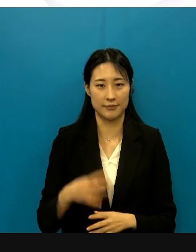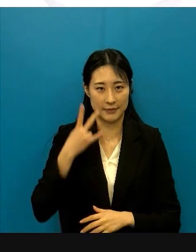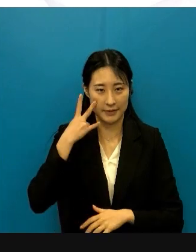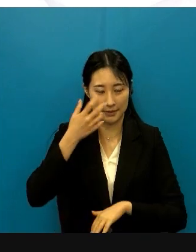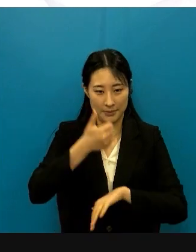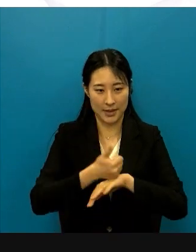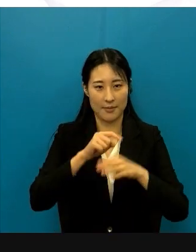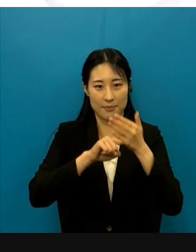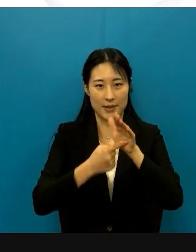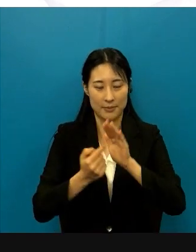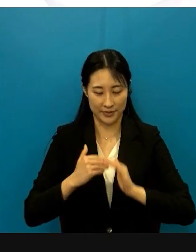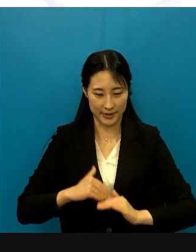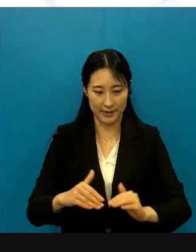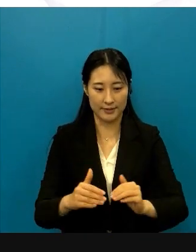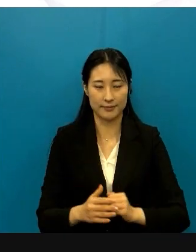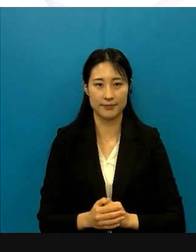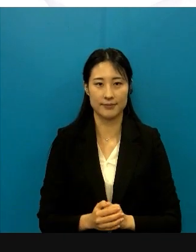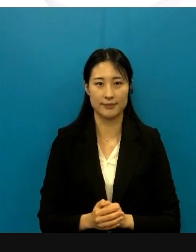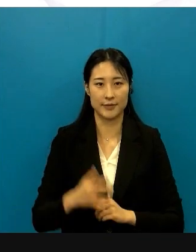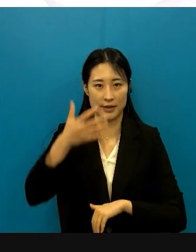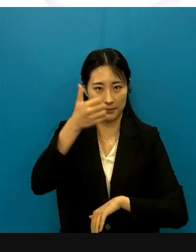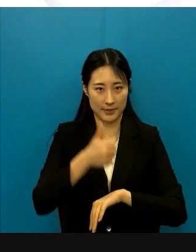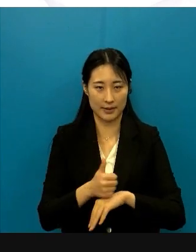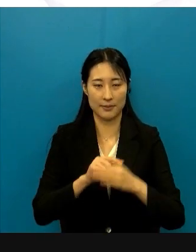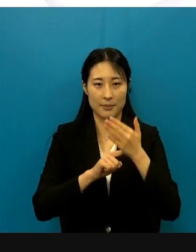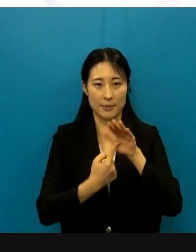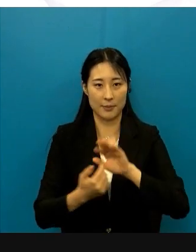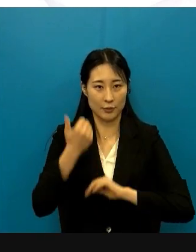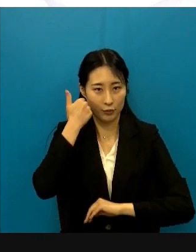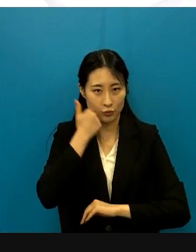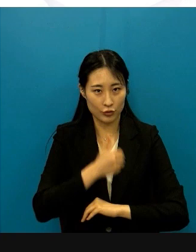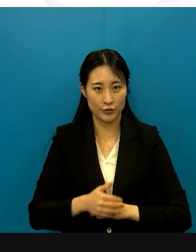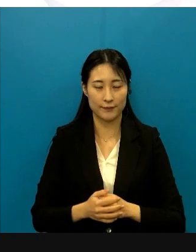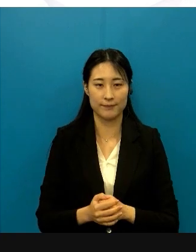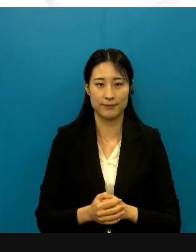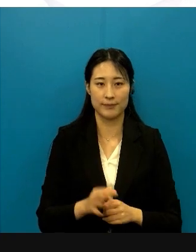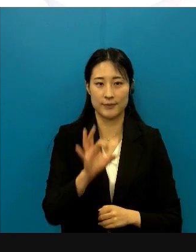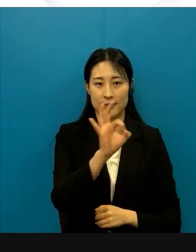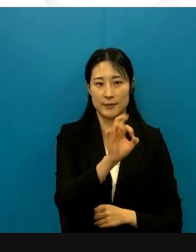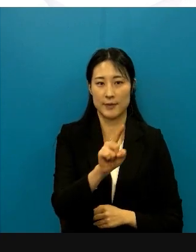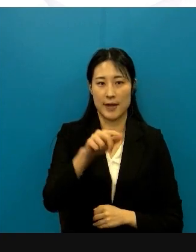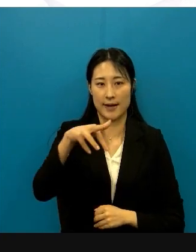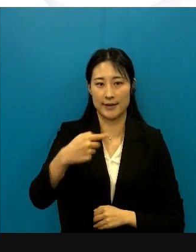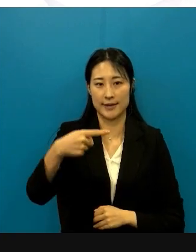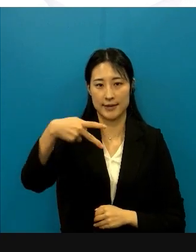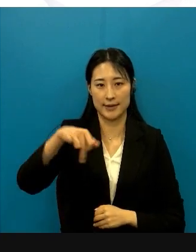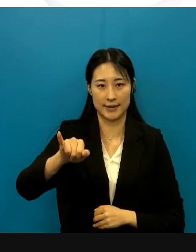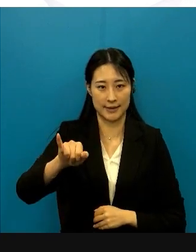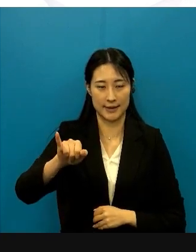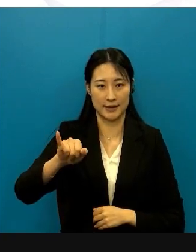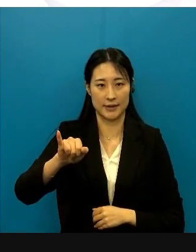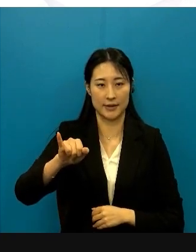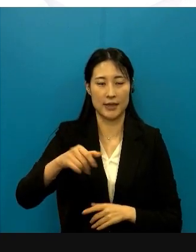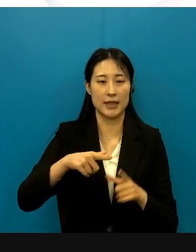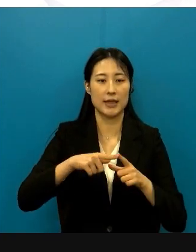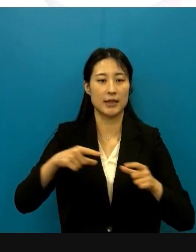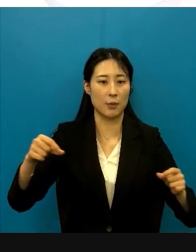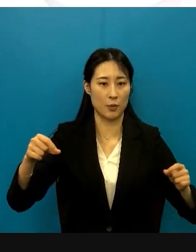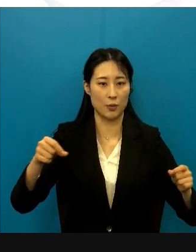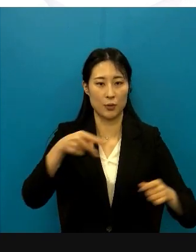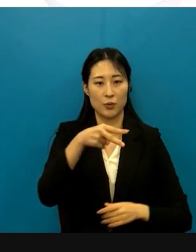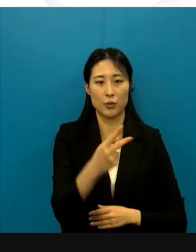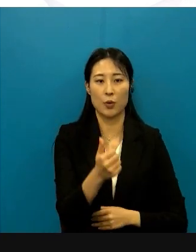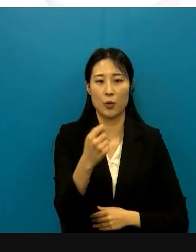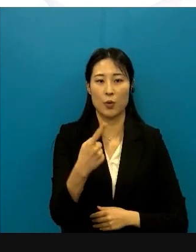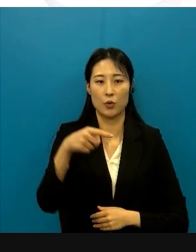The last speaker is Dr. Atsushi Asai at Tohoku University Graduate School of